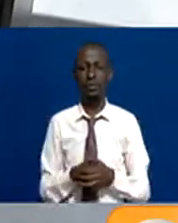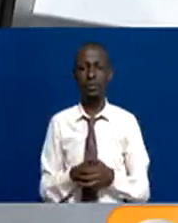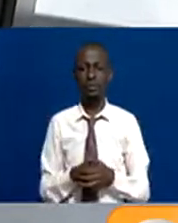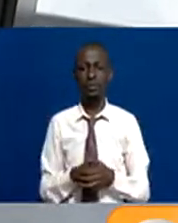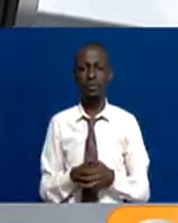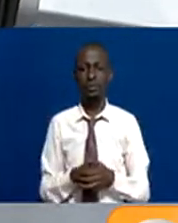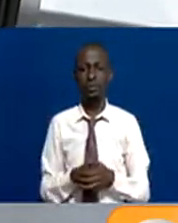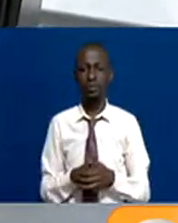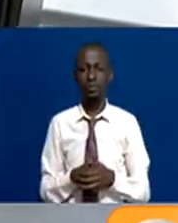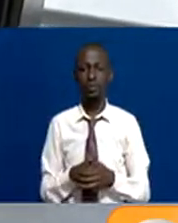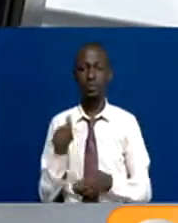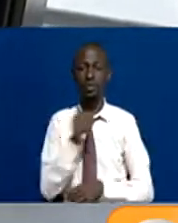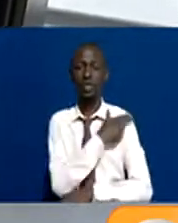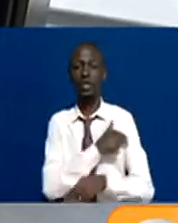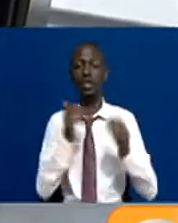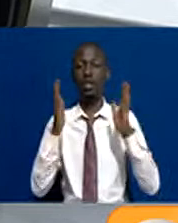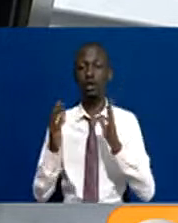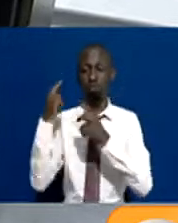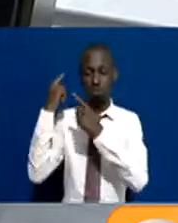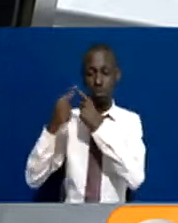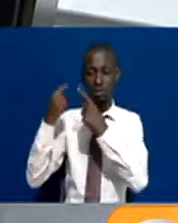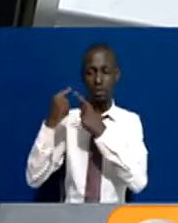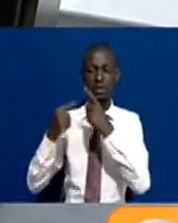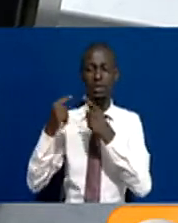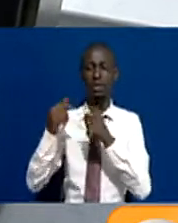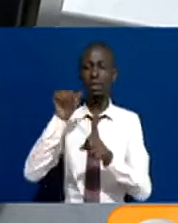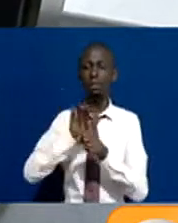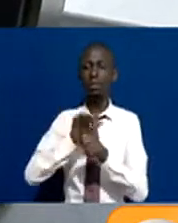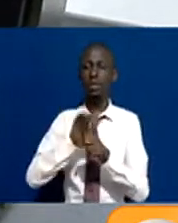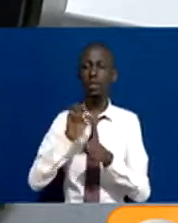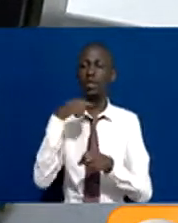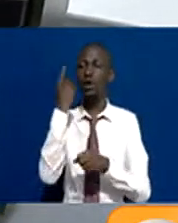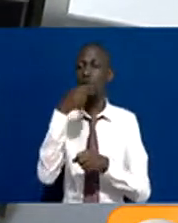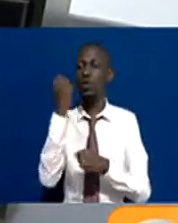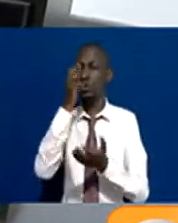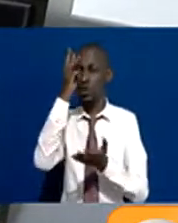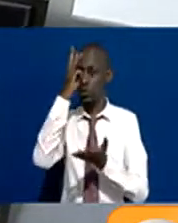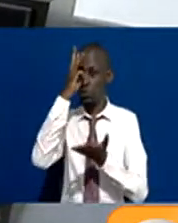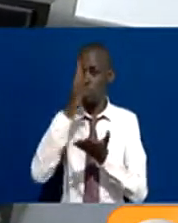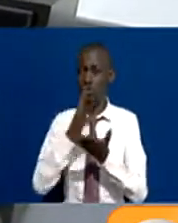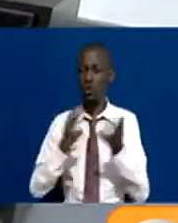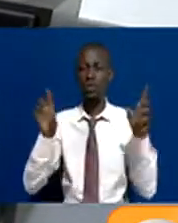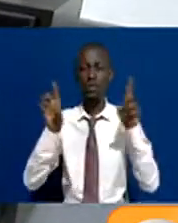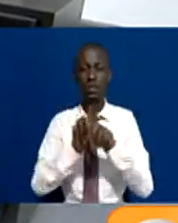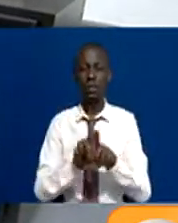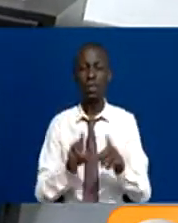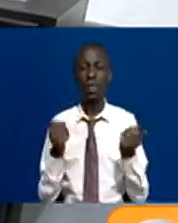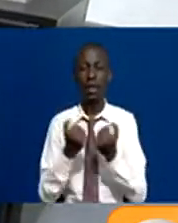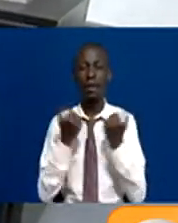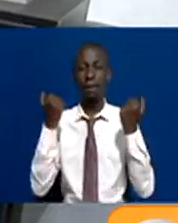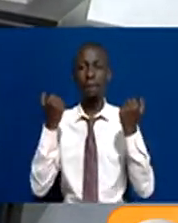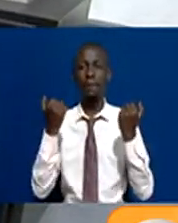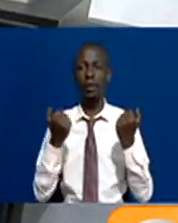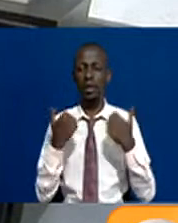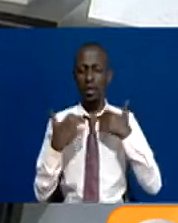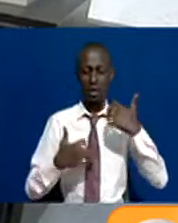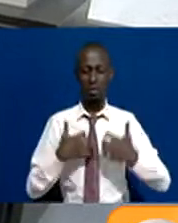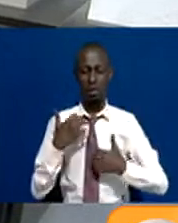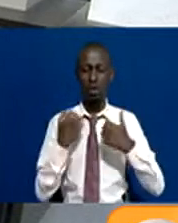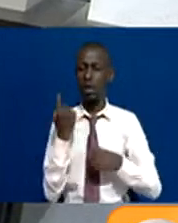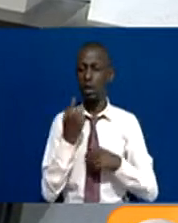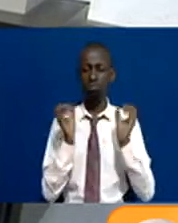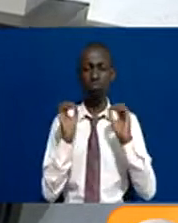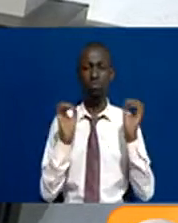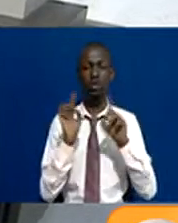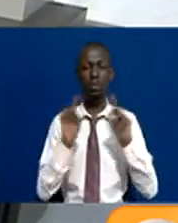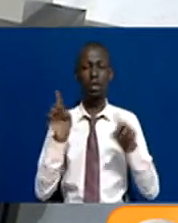across several victims who, let's be honest, probably came at the extreme. right? It wasn't at the emotional abuse stage. Uh-huh. But